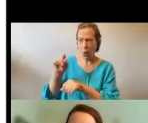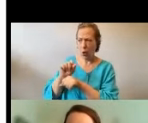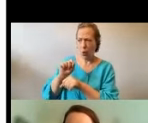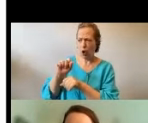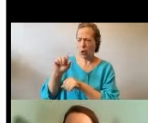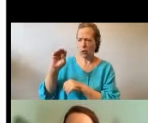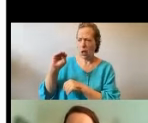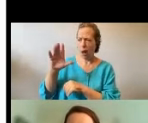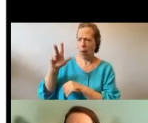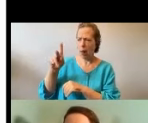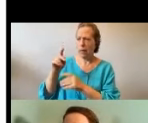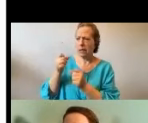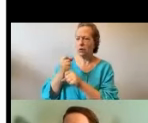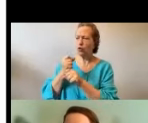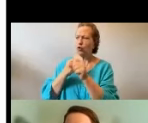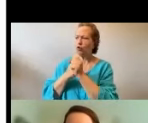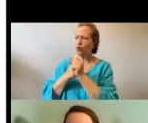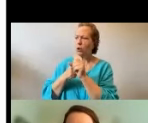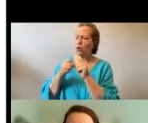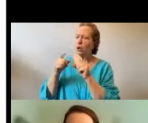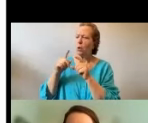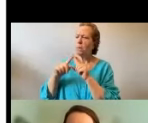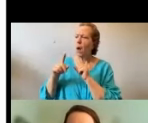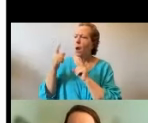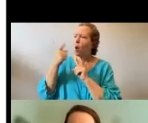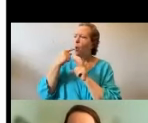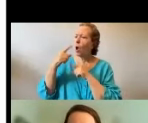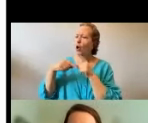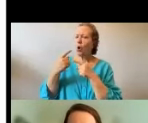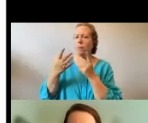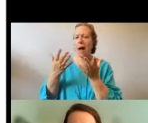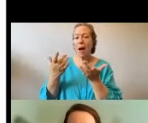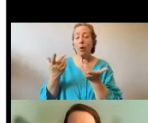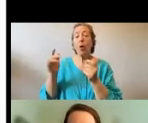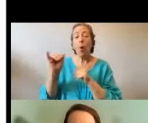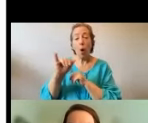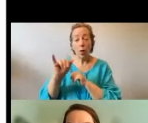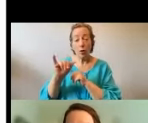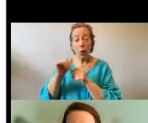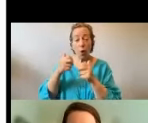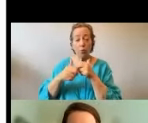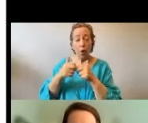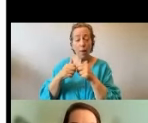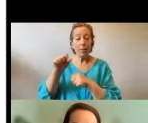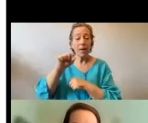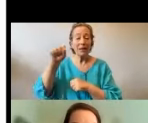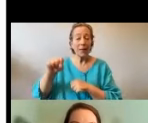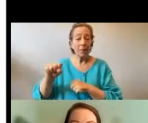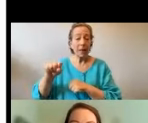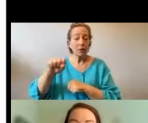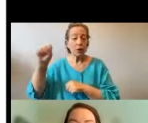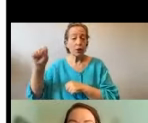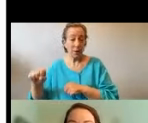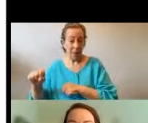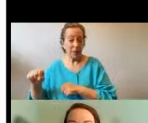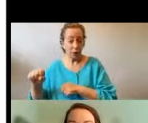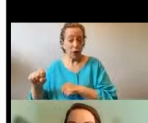might add to that, I think about also just the change of semesters and the change of students, whether that goes to bandwidth, to Sarah's